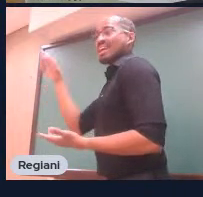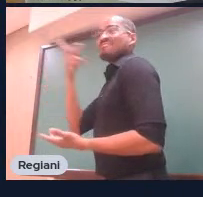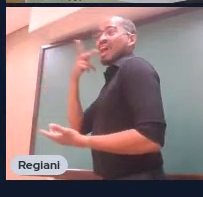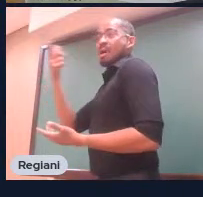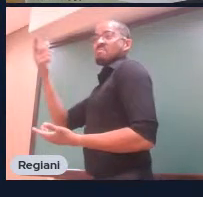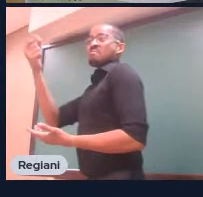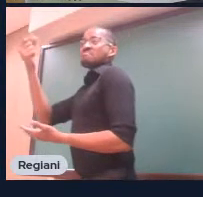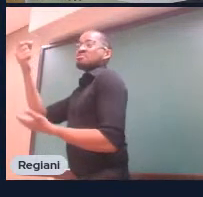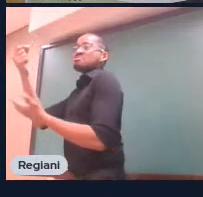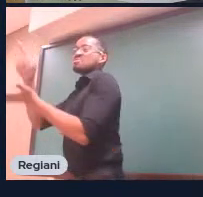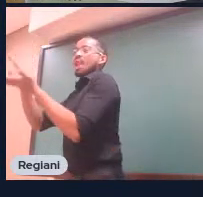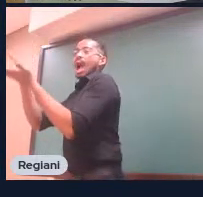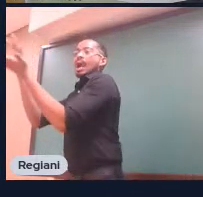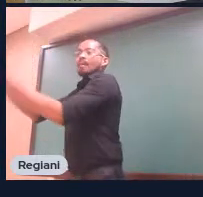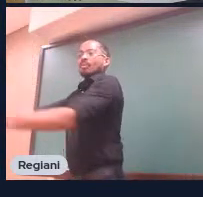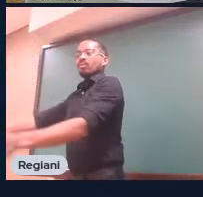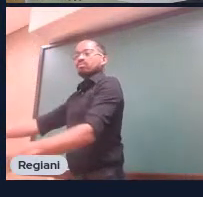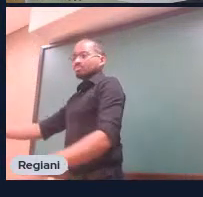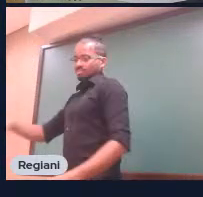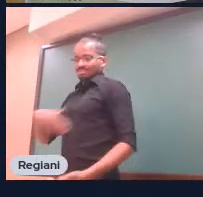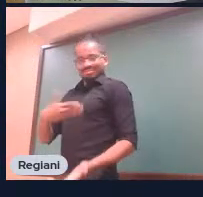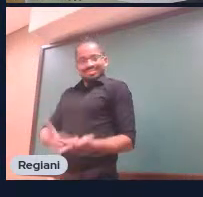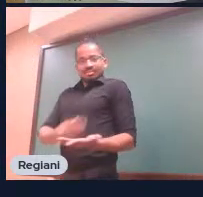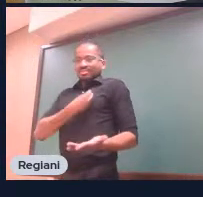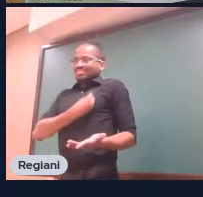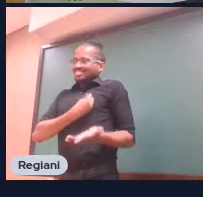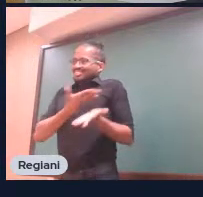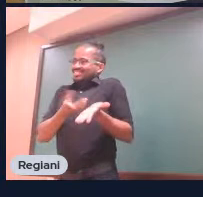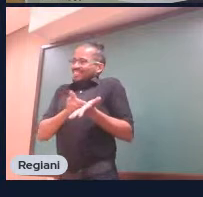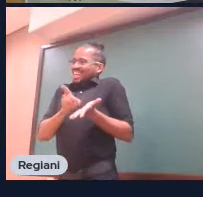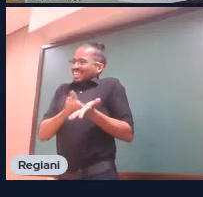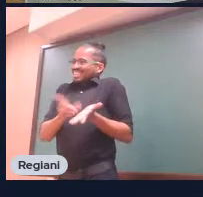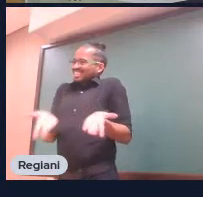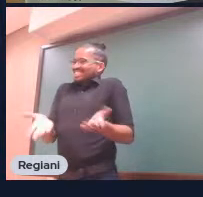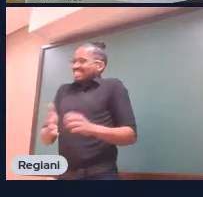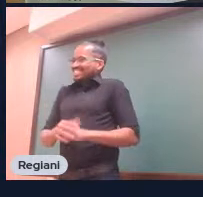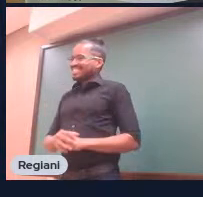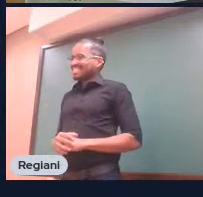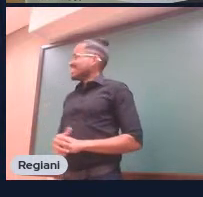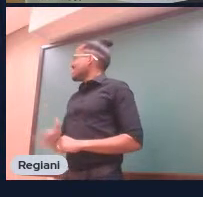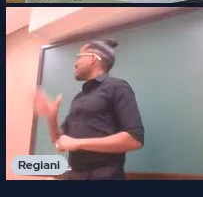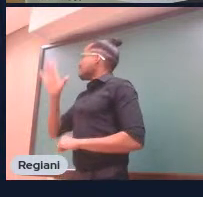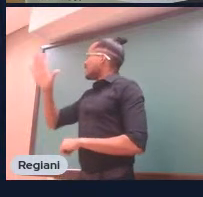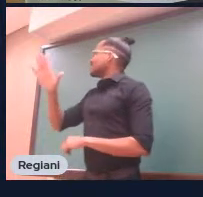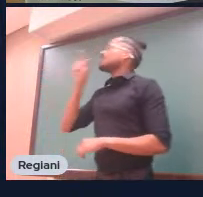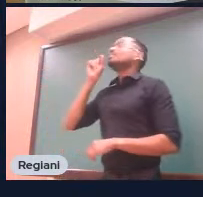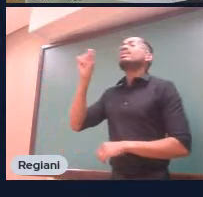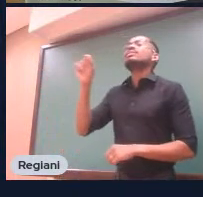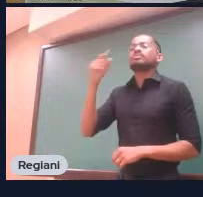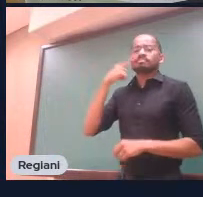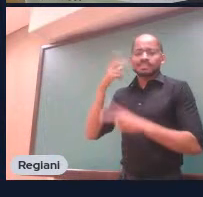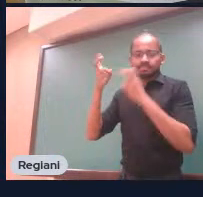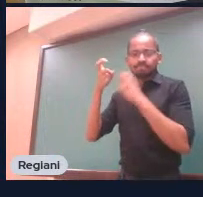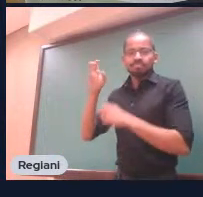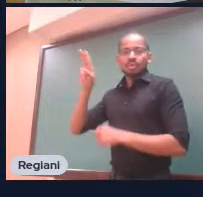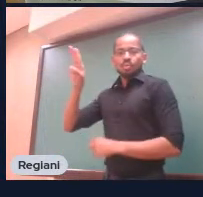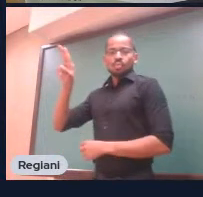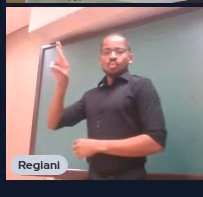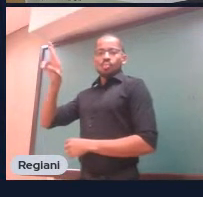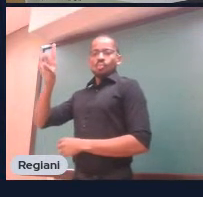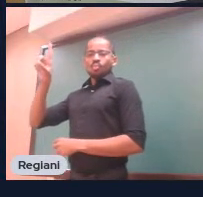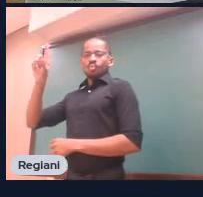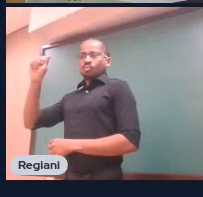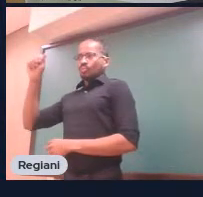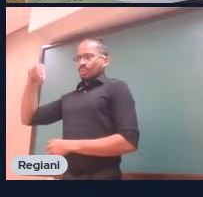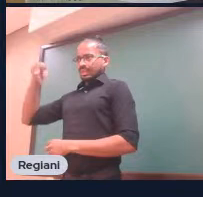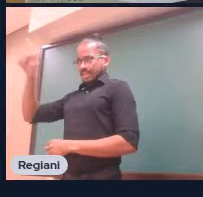is common about these 50 oppositions that I have just listed for you? Could there be something common? Lawrence Ordan, there he